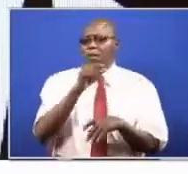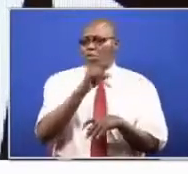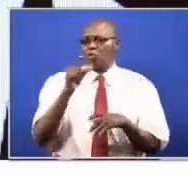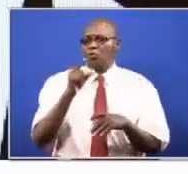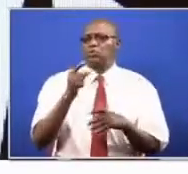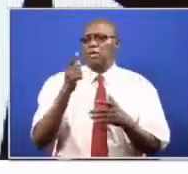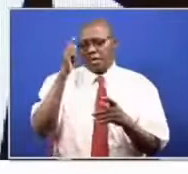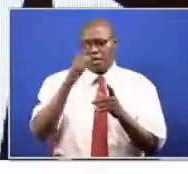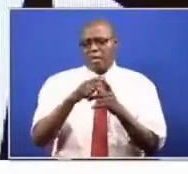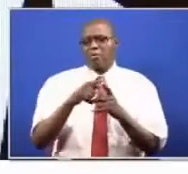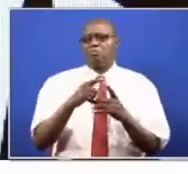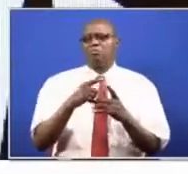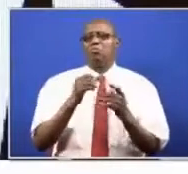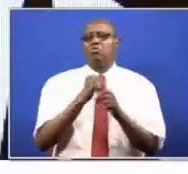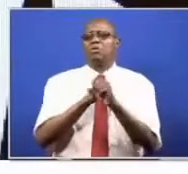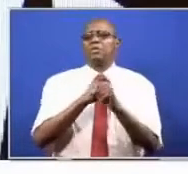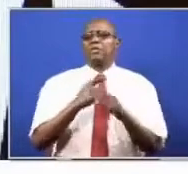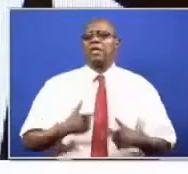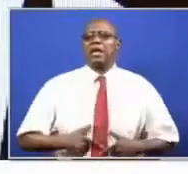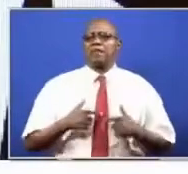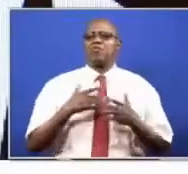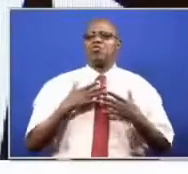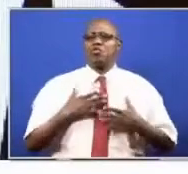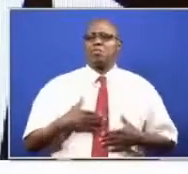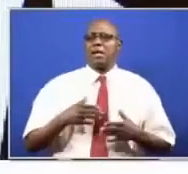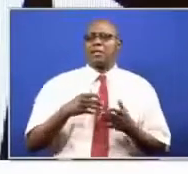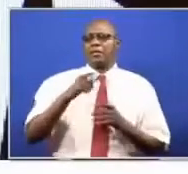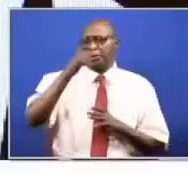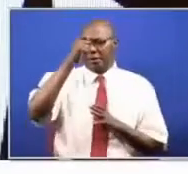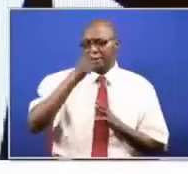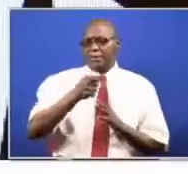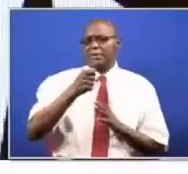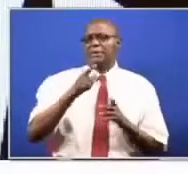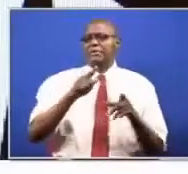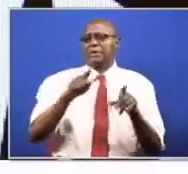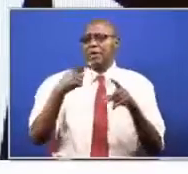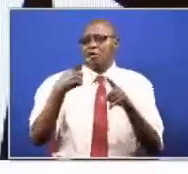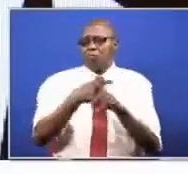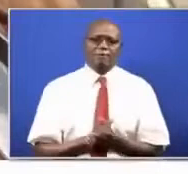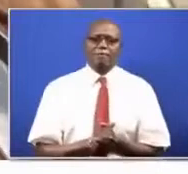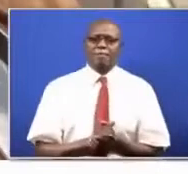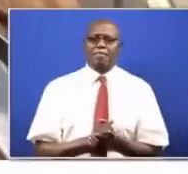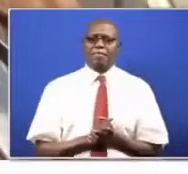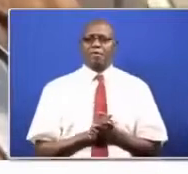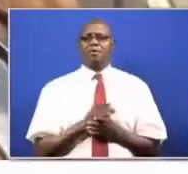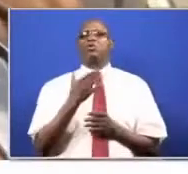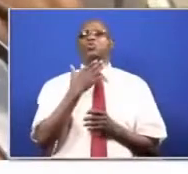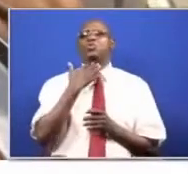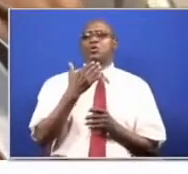and uphold human dignity, especially during armed conflicts and other emergencies. Boda